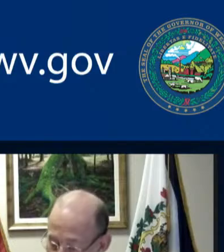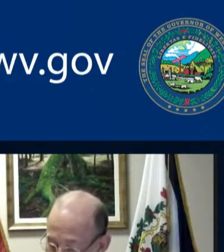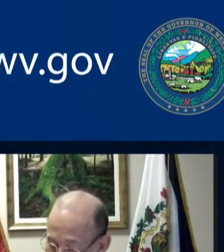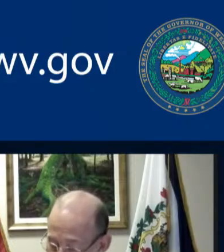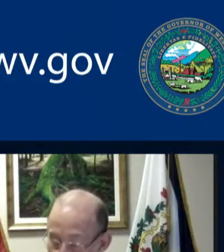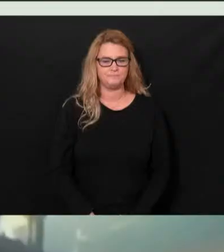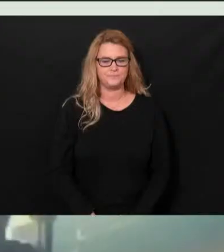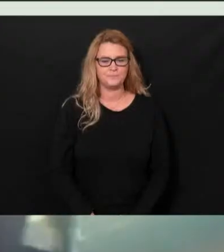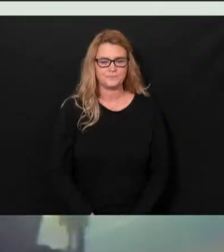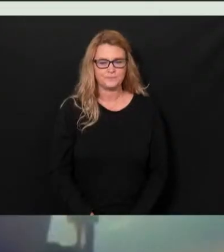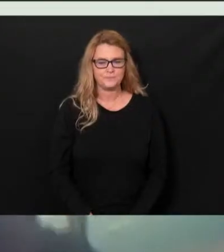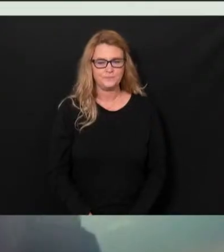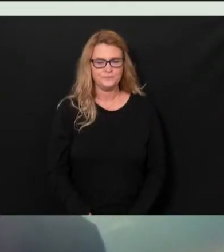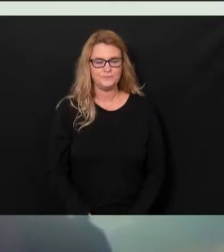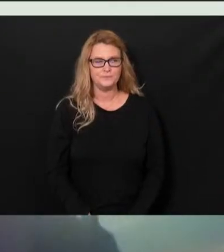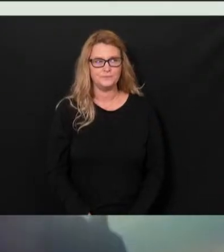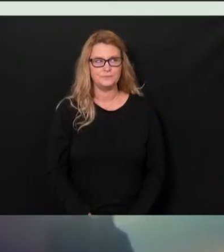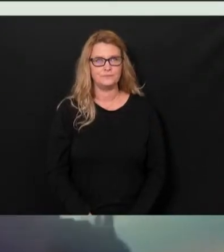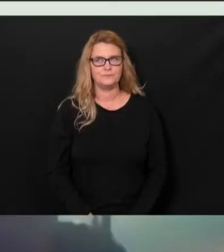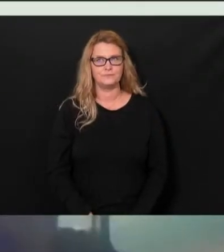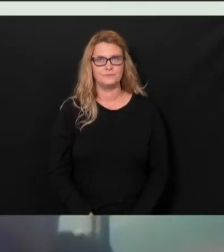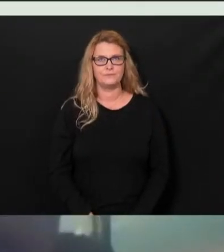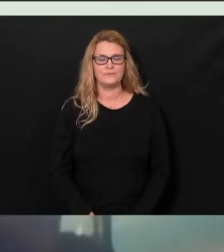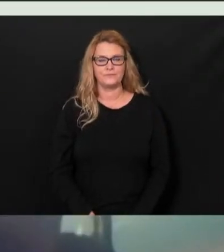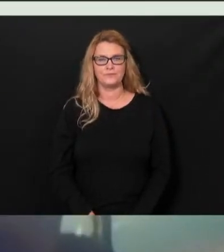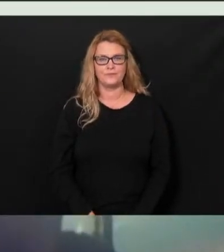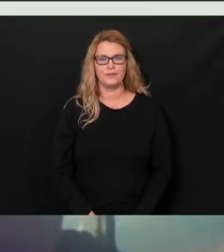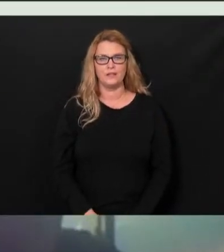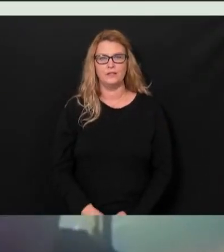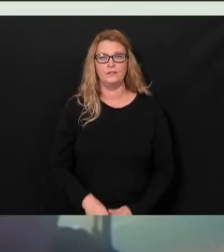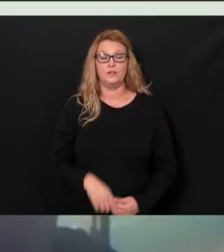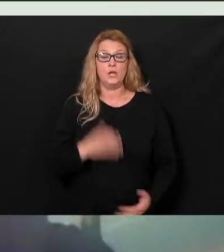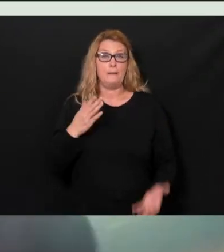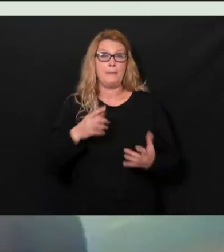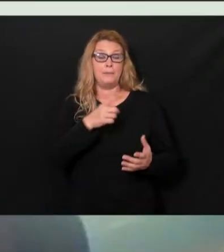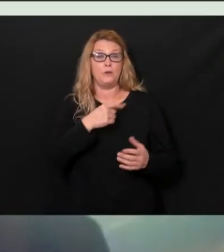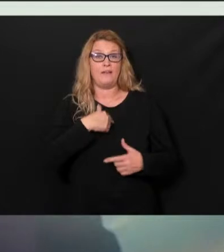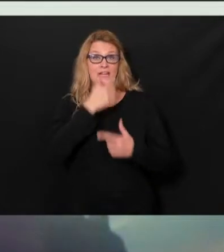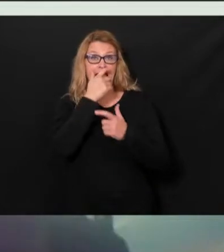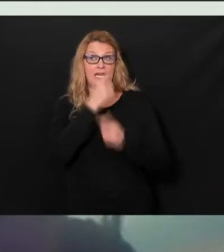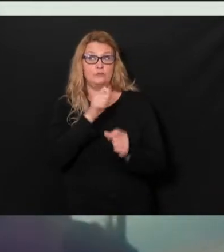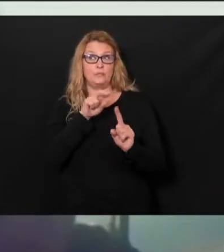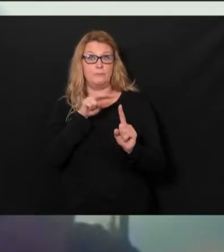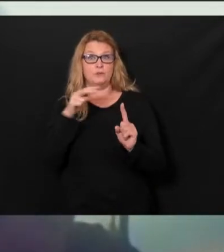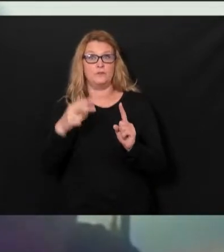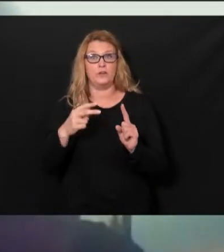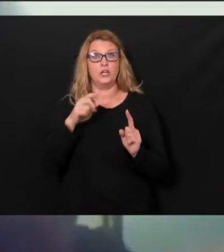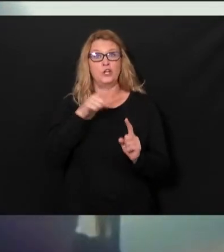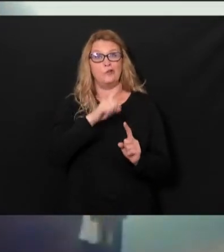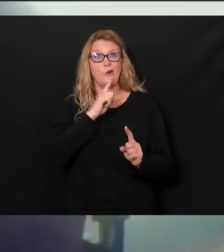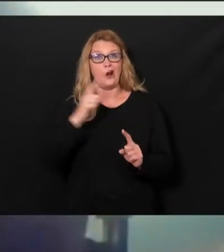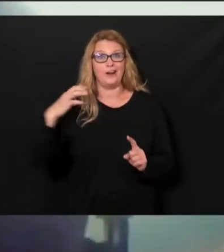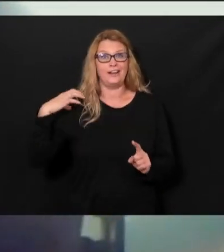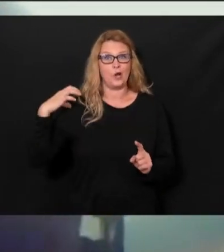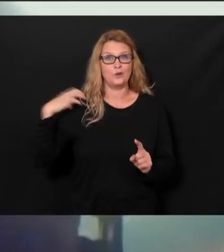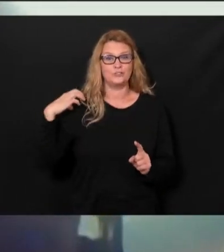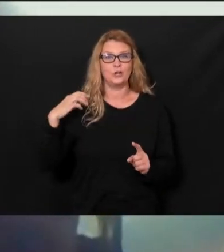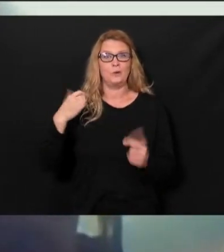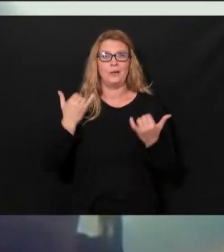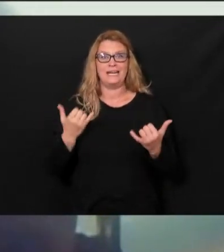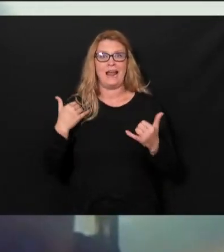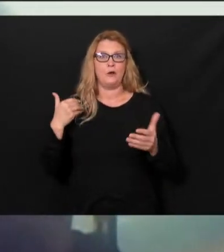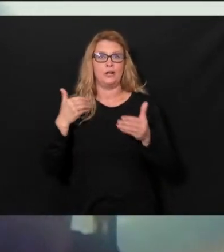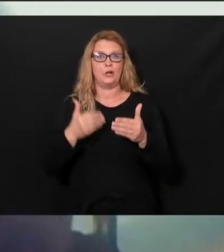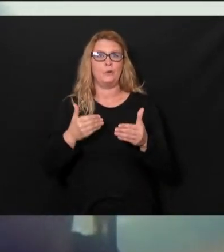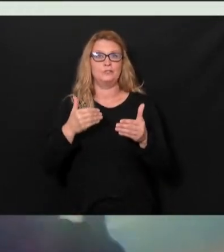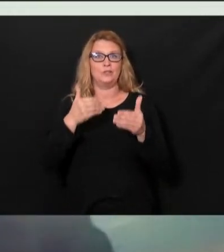Hi, Governor Justice. I figured you might have an interesting perspective on this as both a governor and a coach. We're getting closer and closer to having